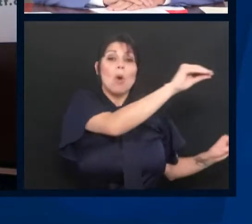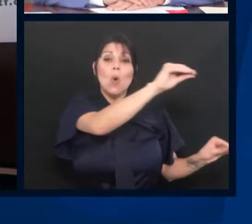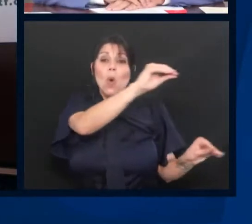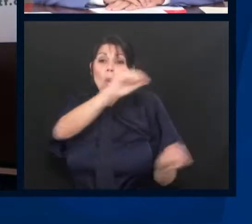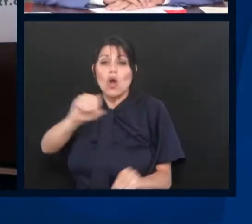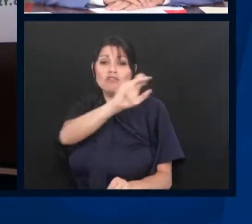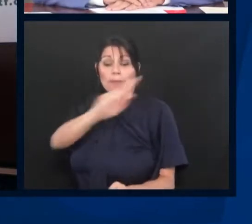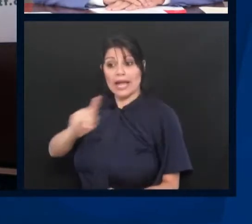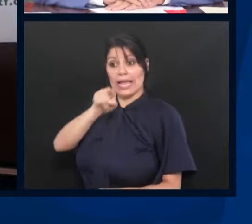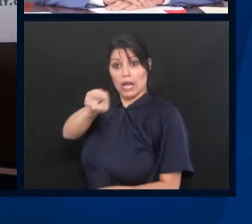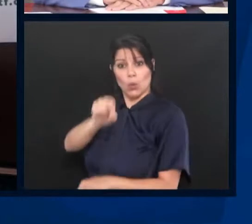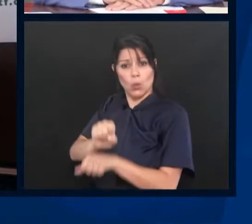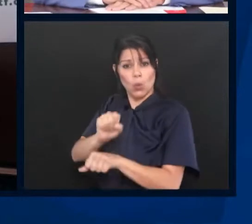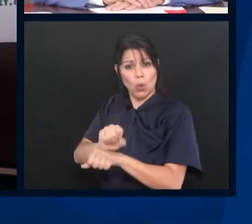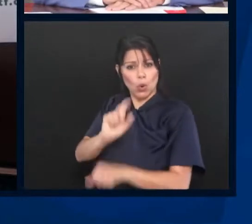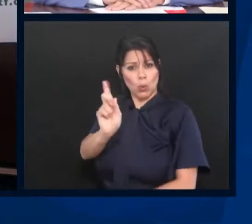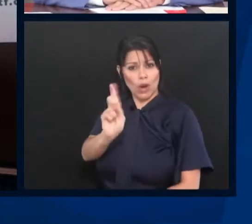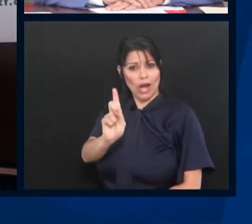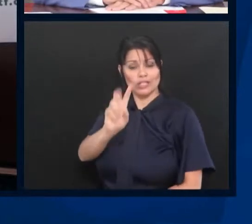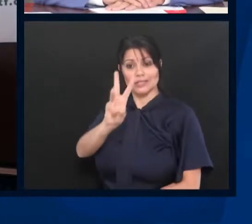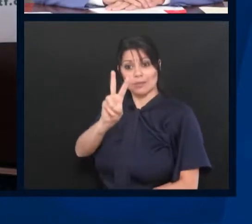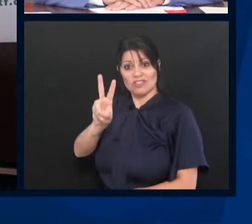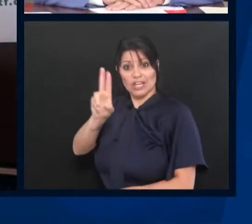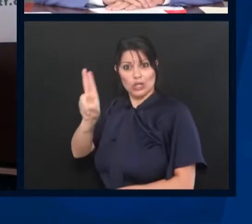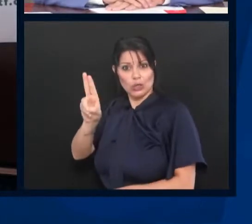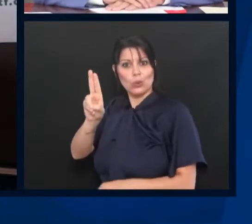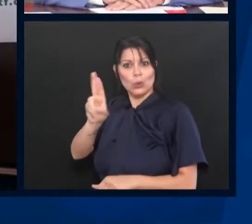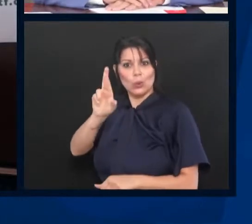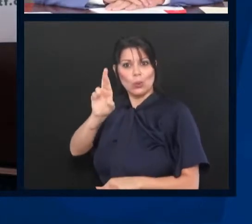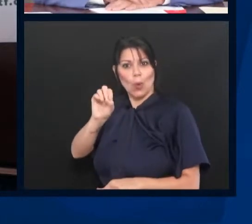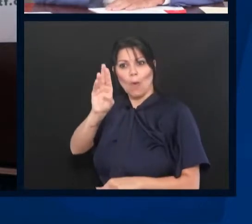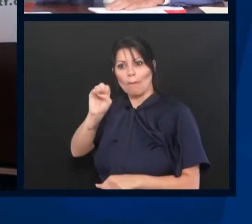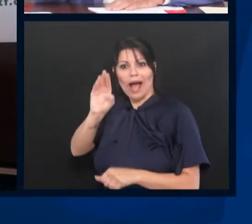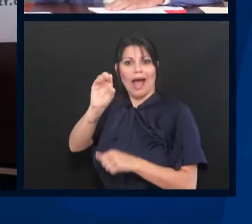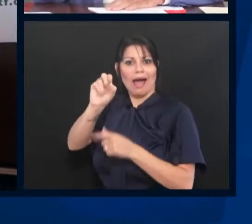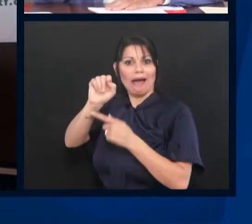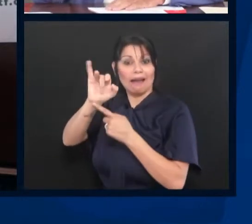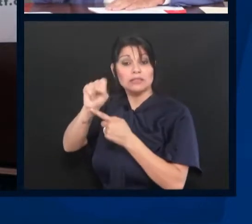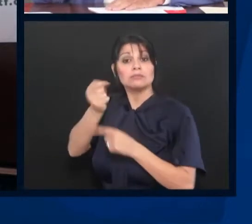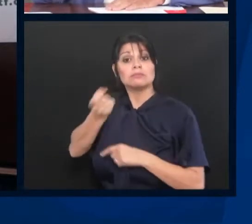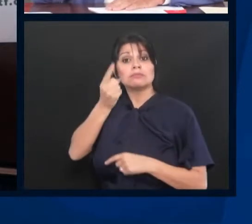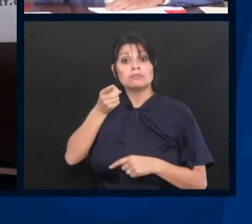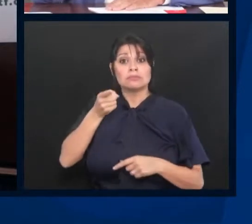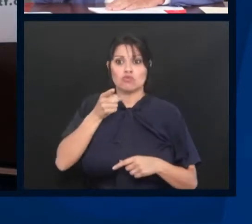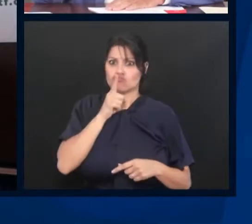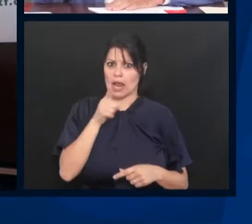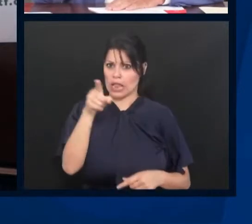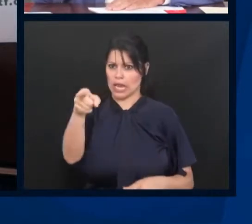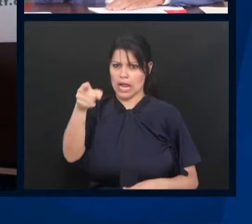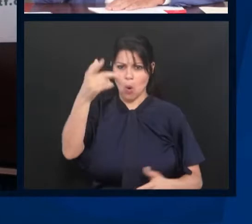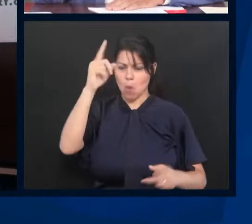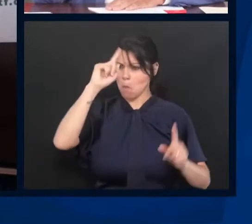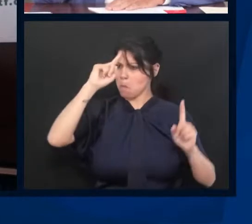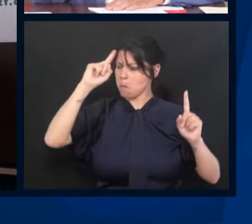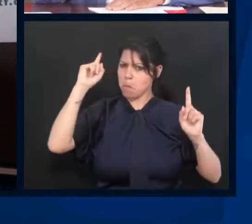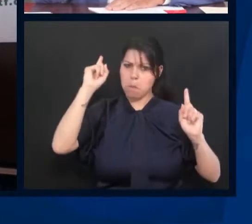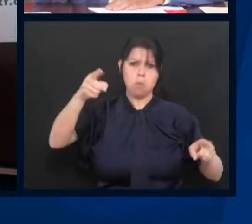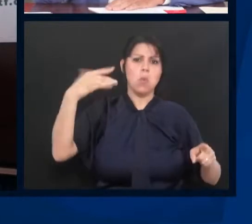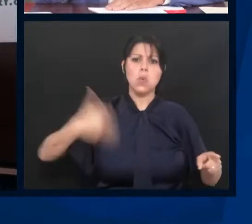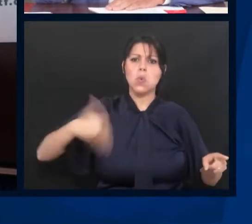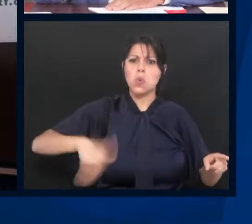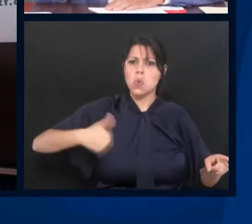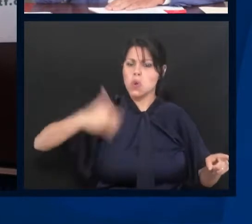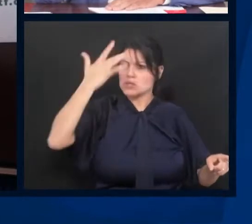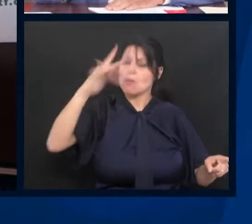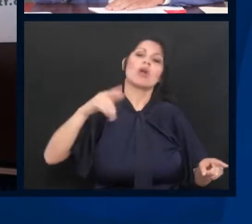the WVU robotics and all, you know, I mean, this is a brilliant guy, a wonderful